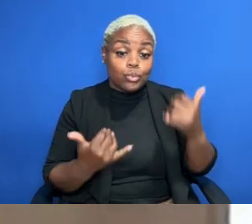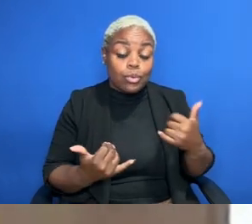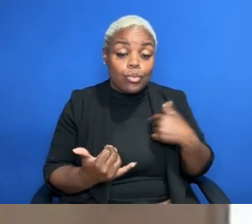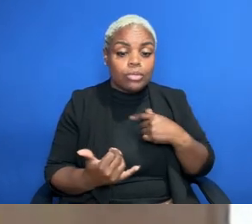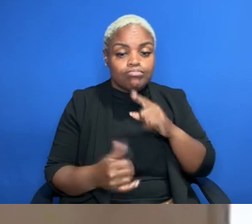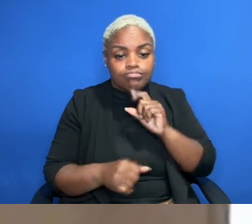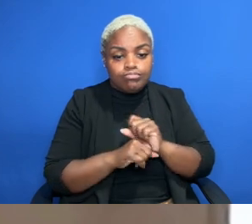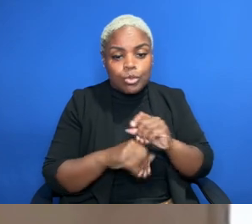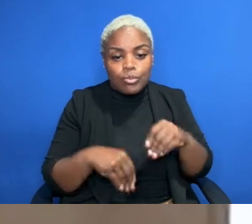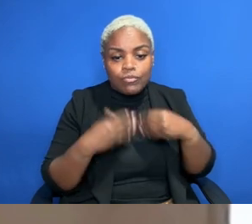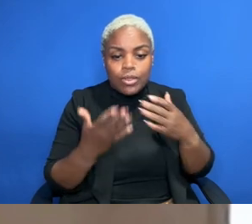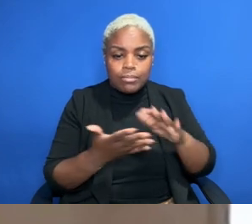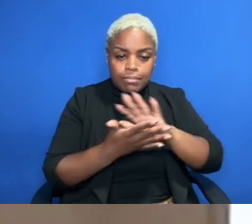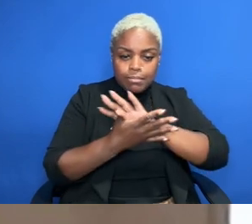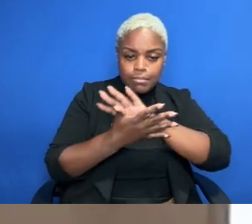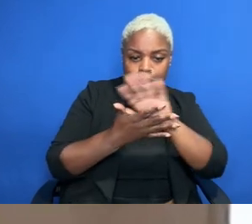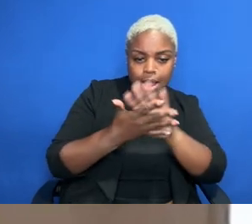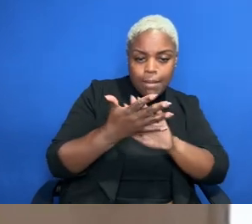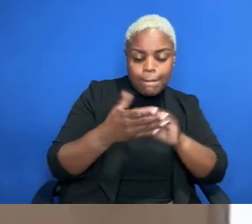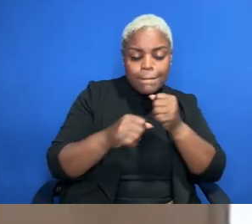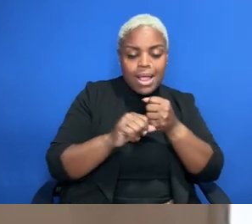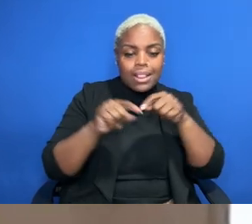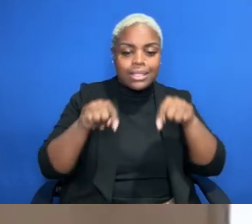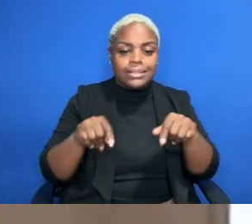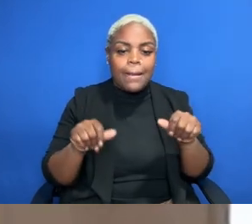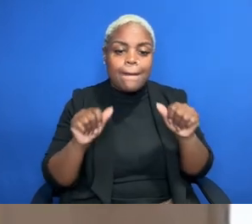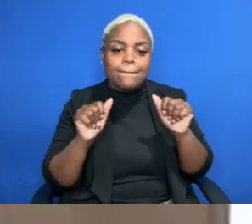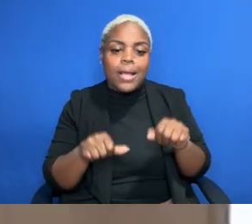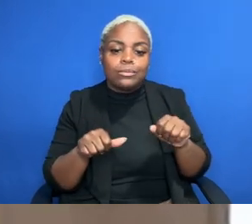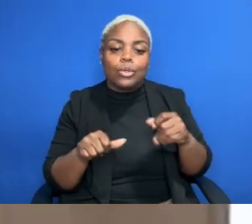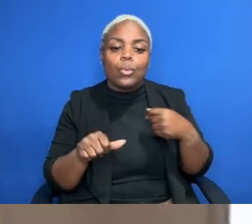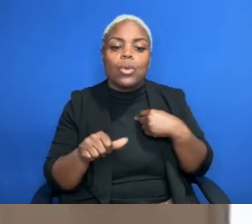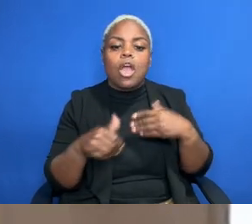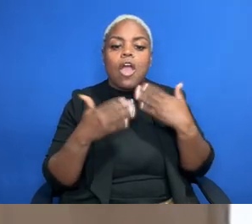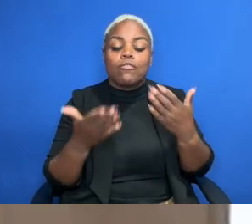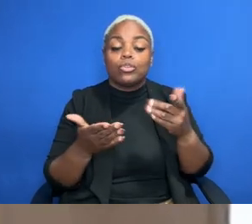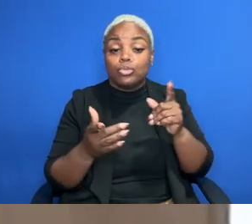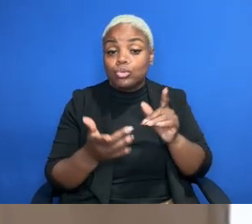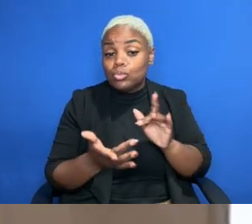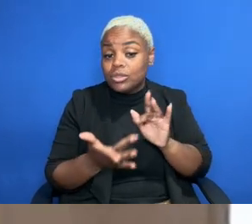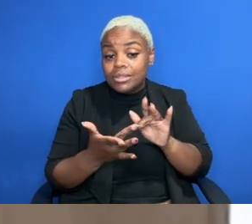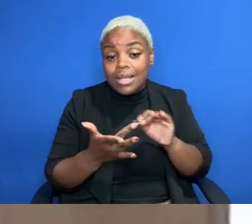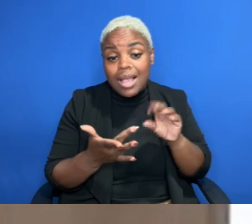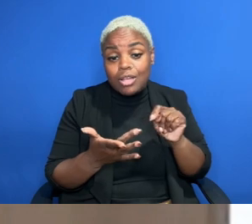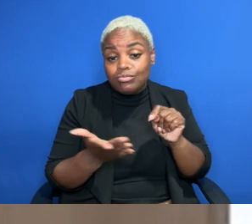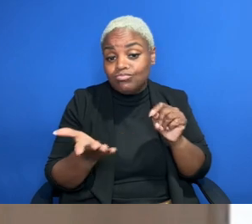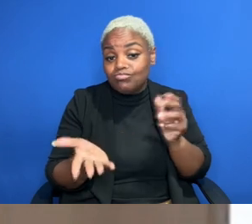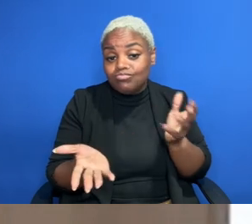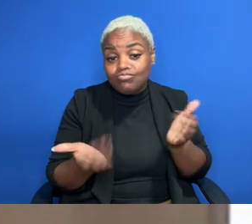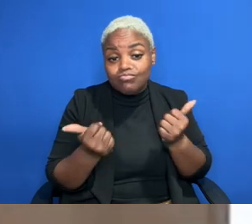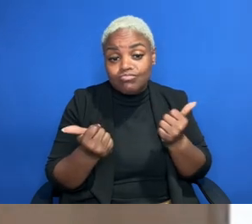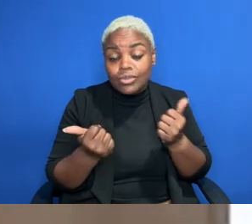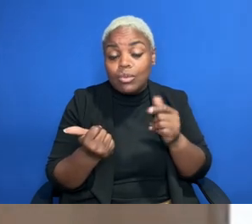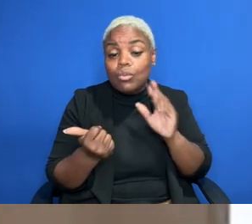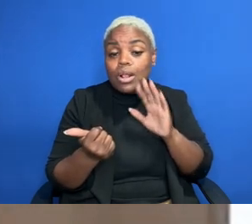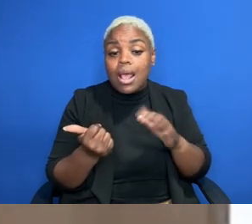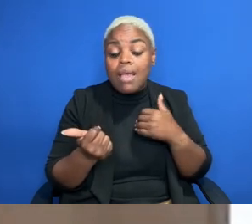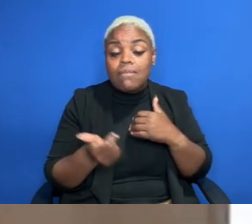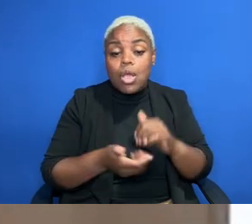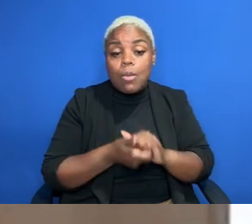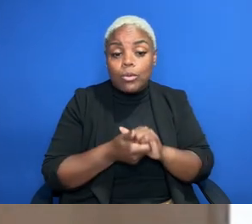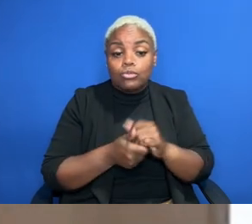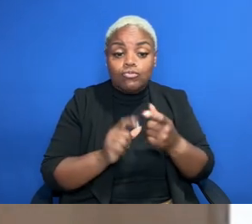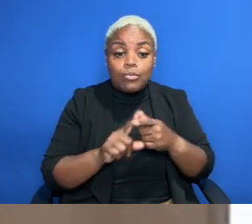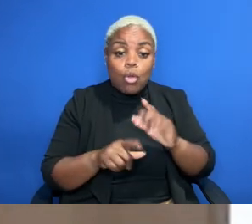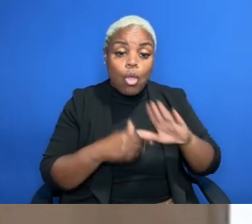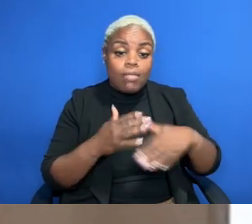Massachusetts. Today really provided a map for moving forward and making it possible. So I would offer anyone to reach out. It